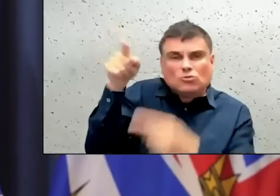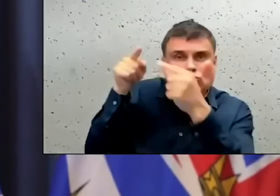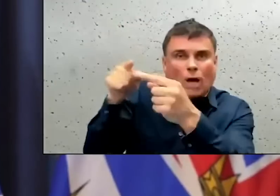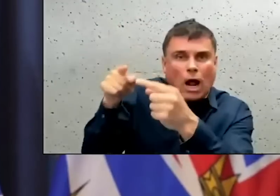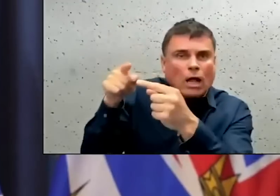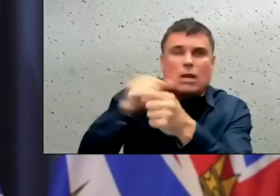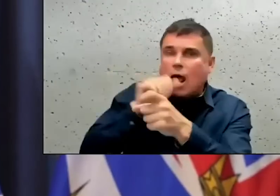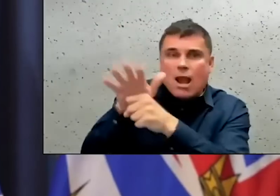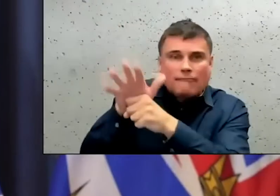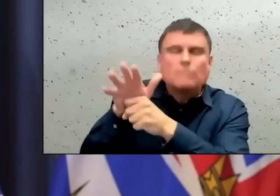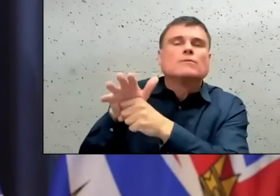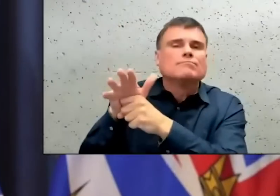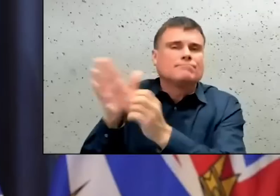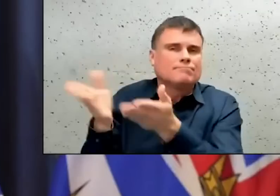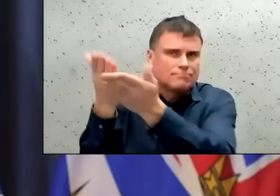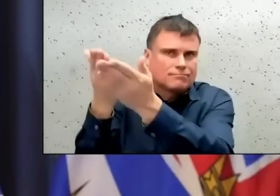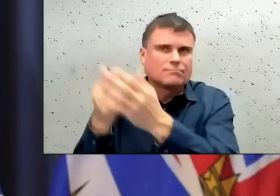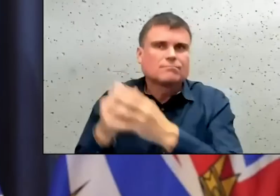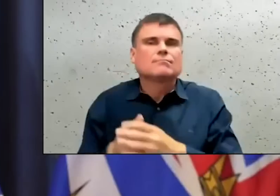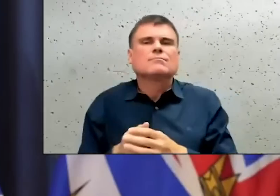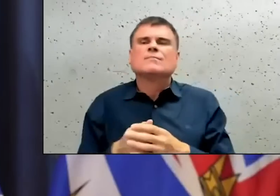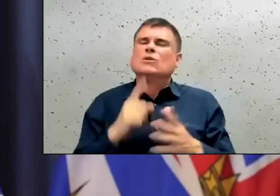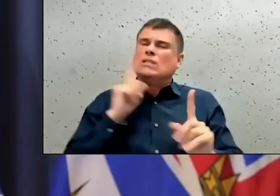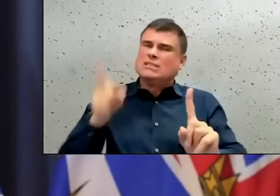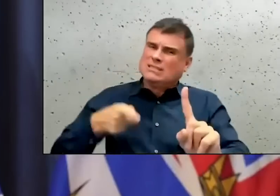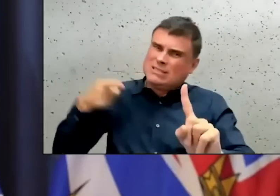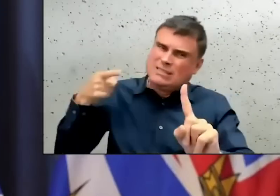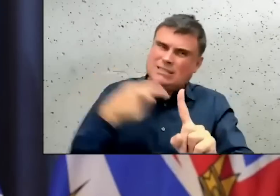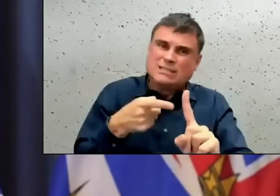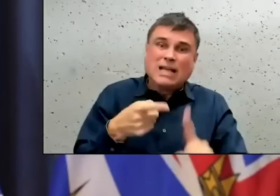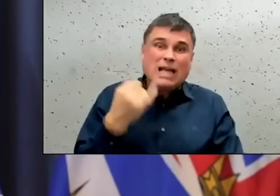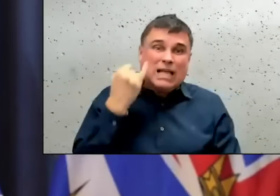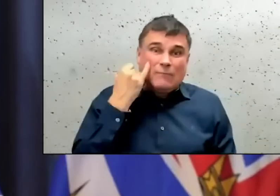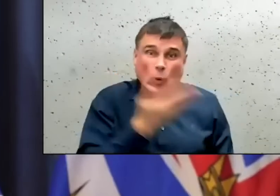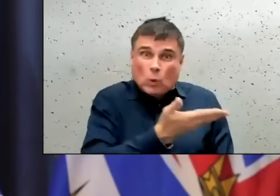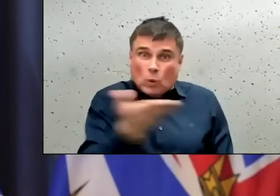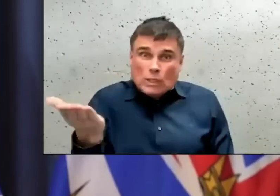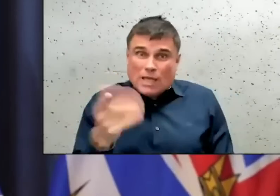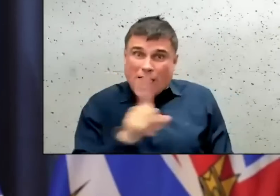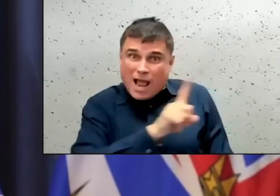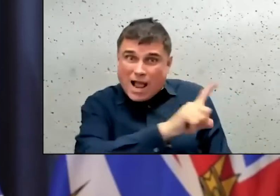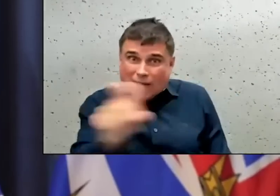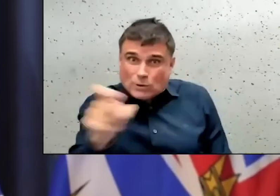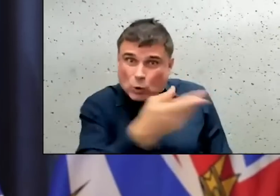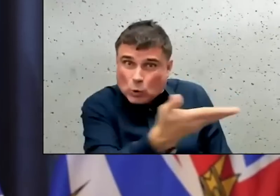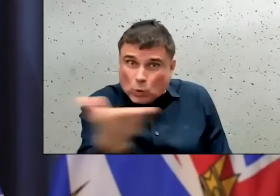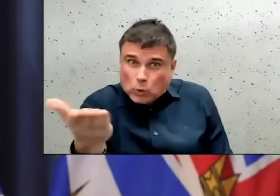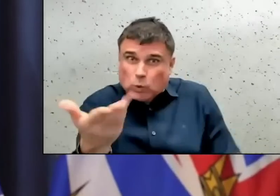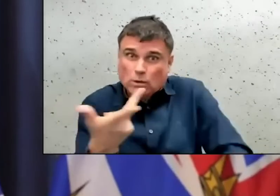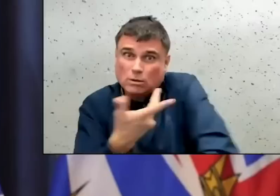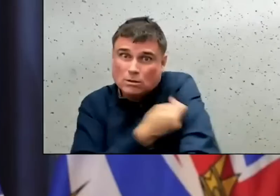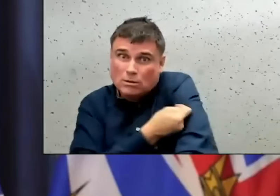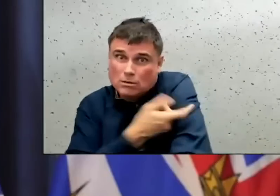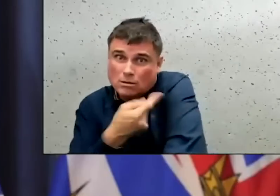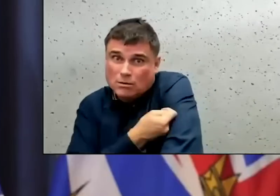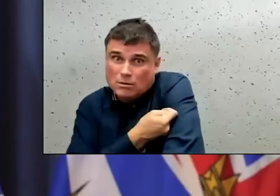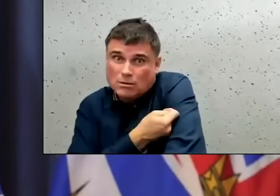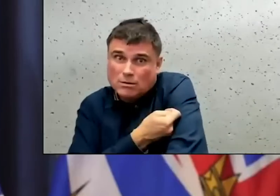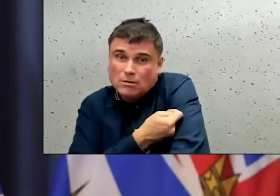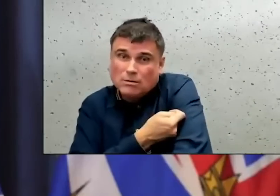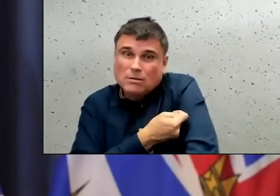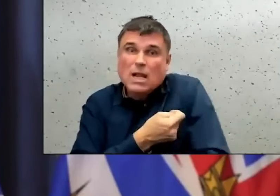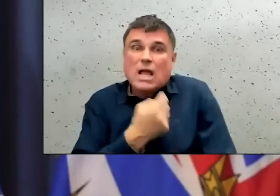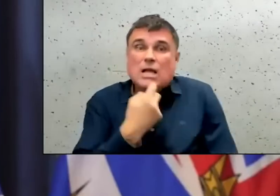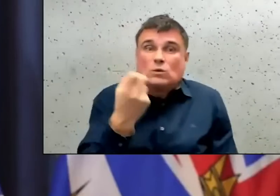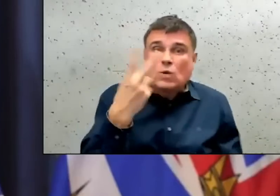they can, especially when you're asked to get vaccinated, and that's everybody, right now except those under 12, and to